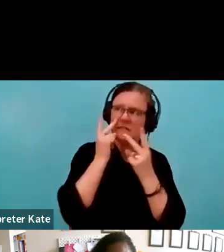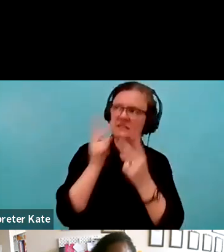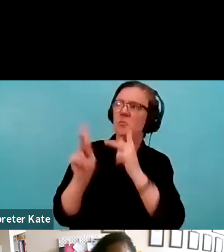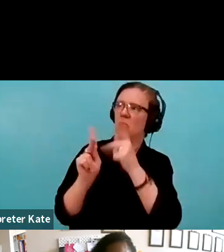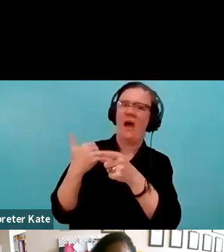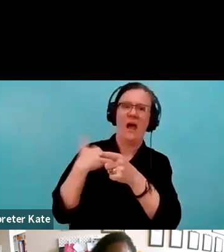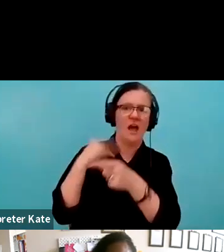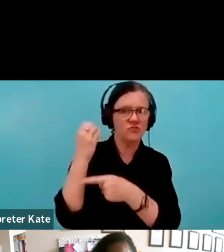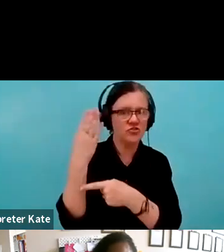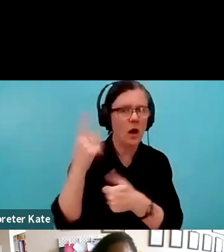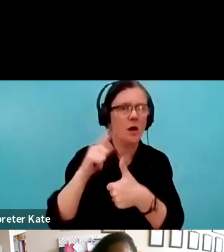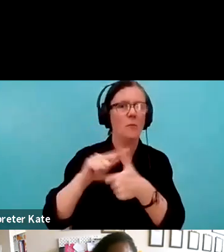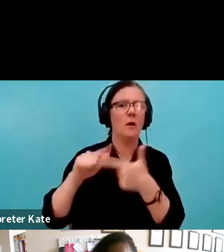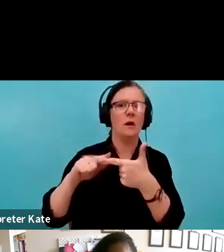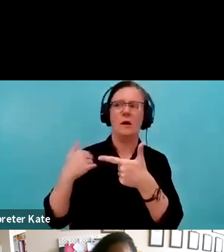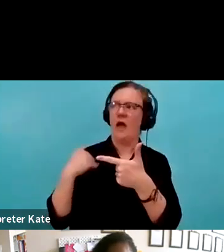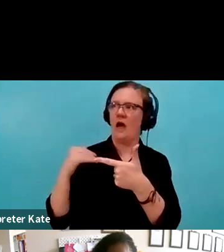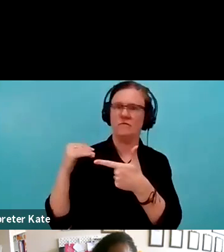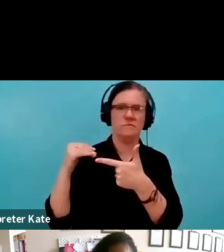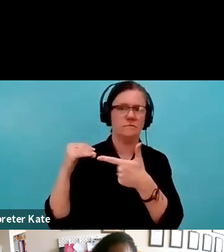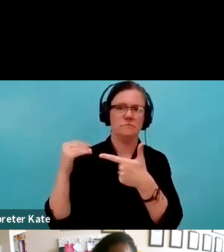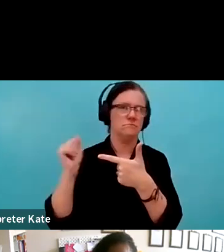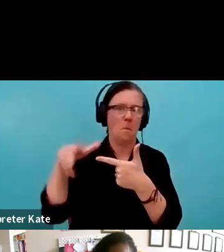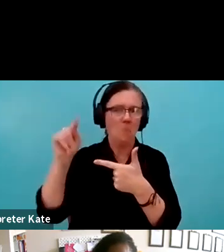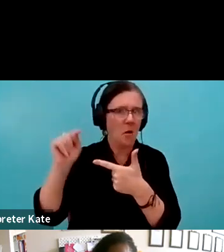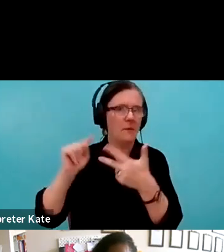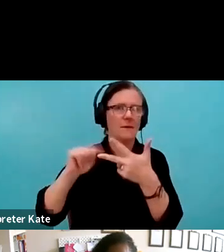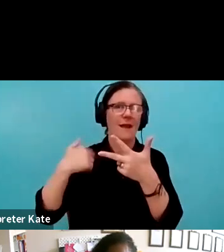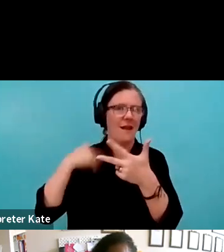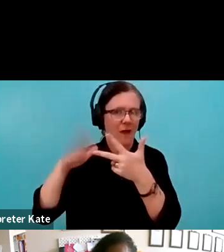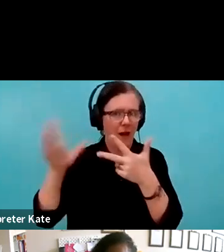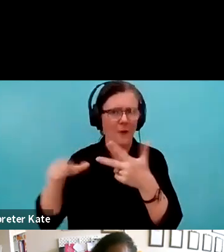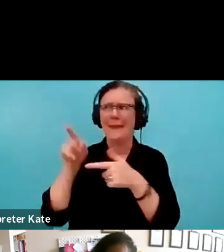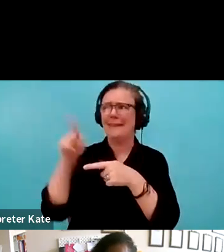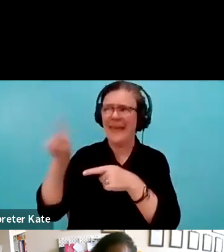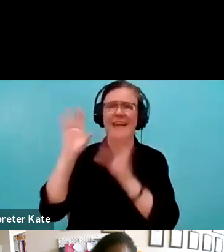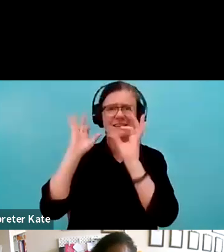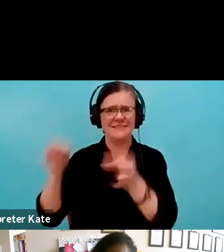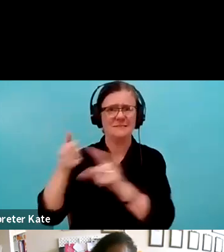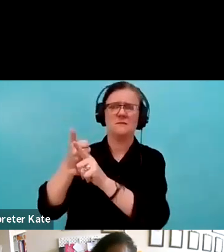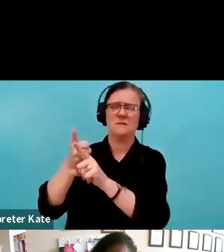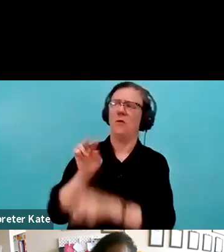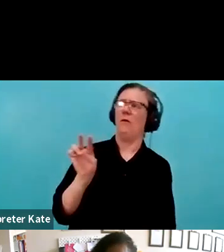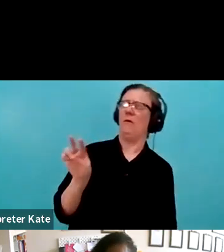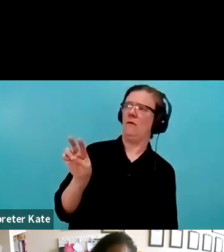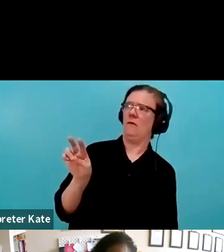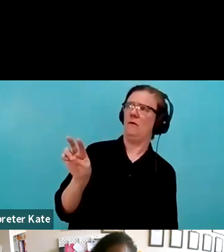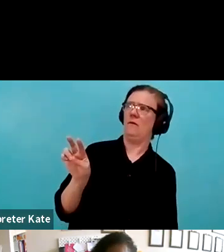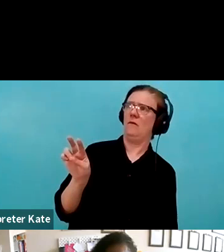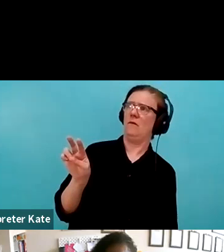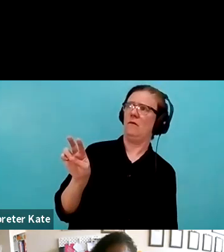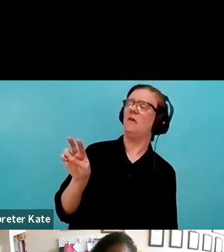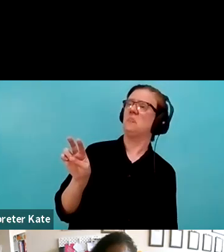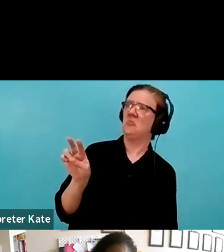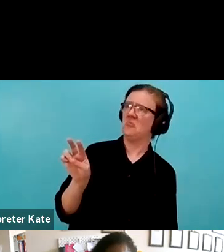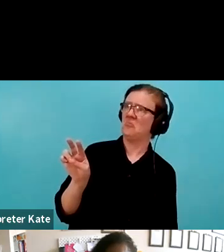are really living lives of their own choosing, that then you know